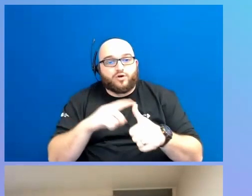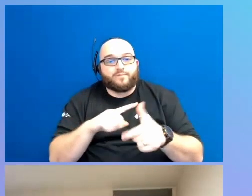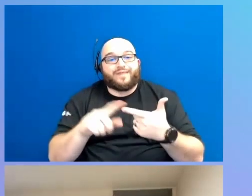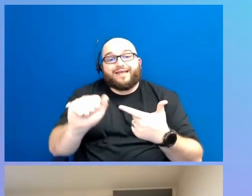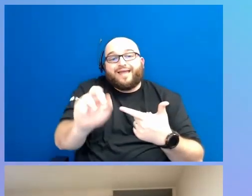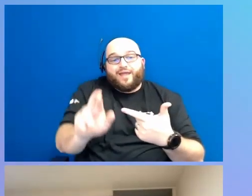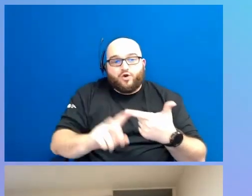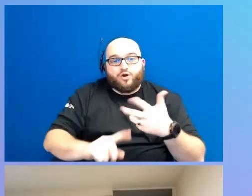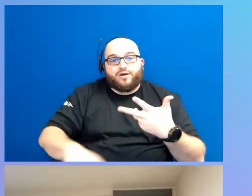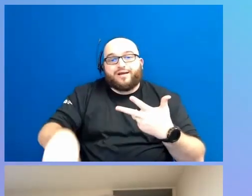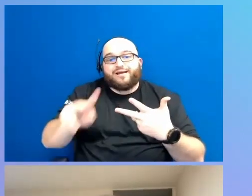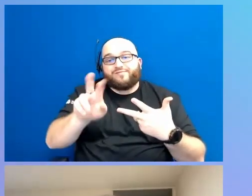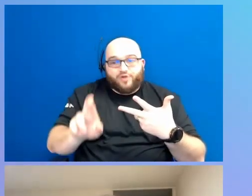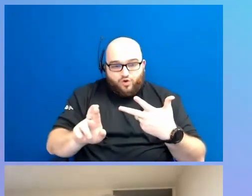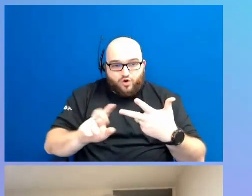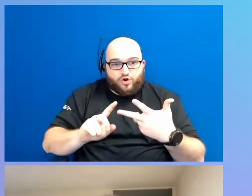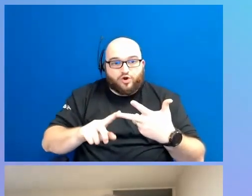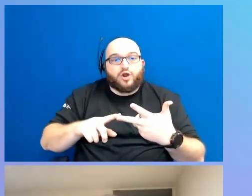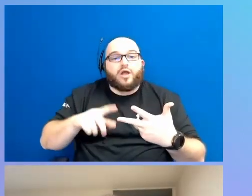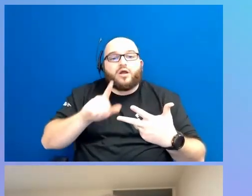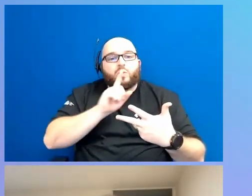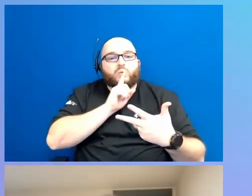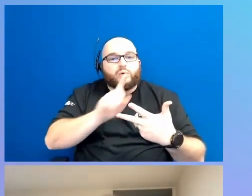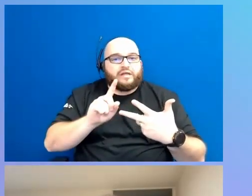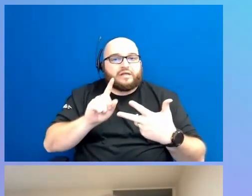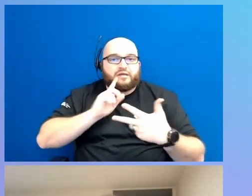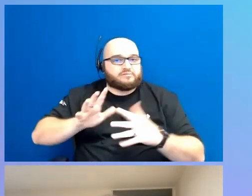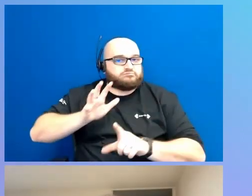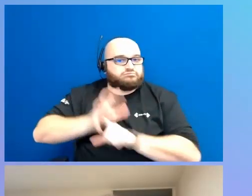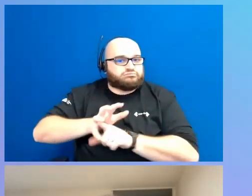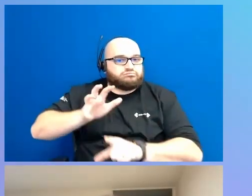space is hot right now. And so if you aren't aware of